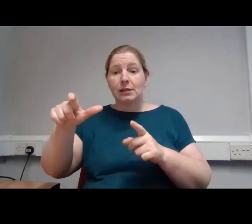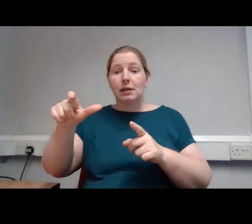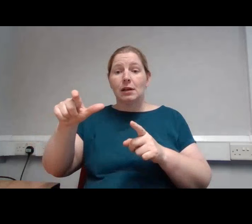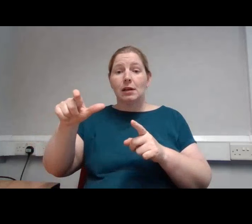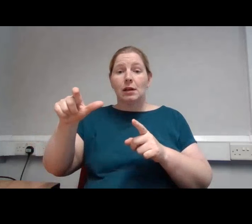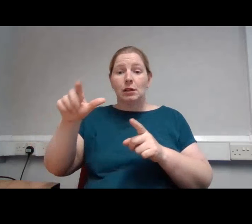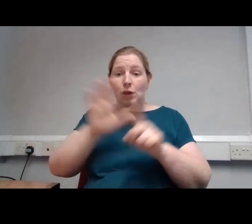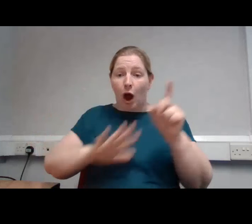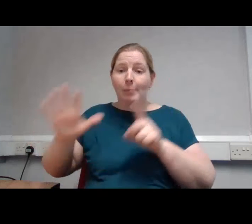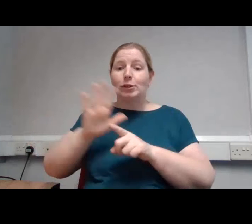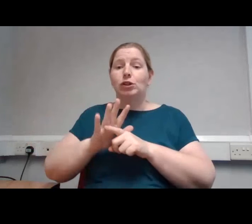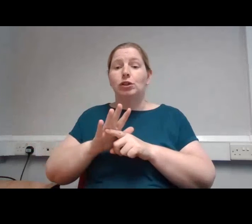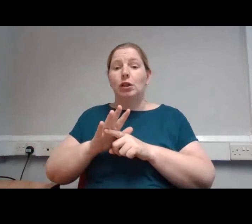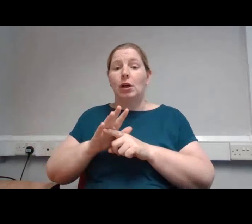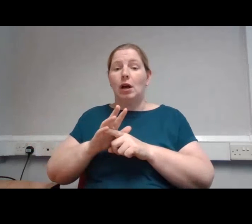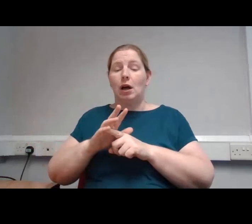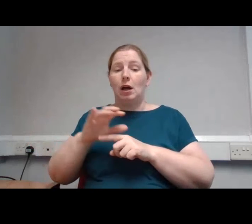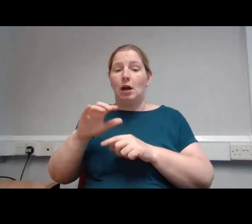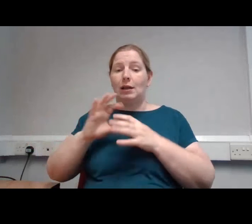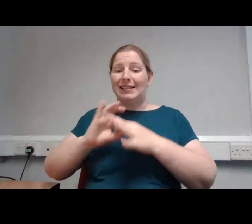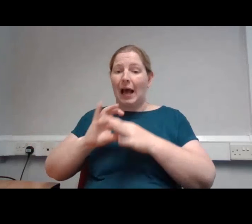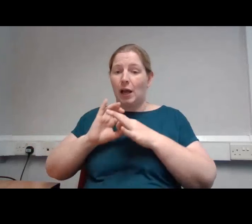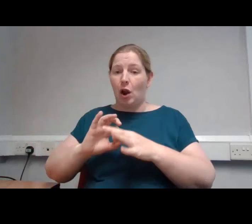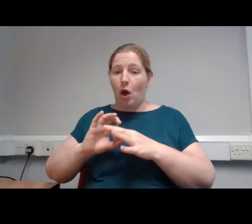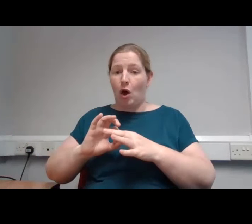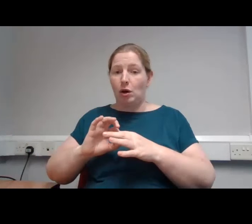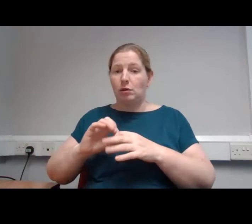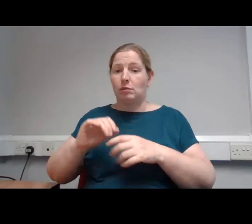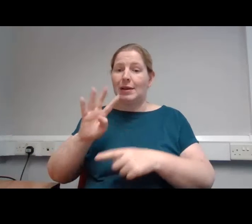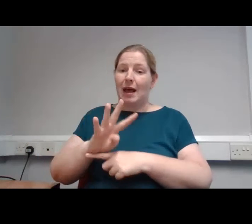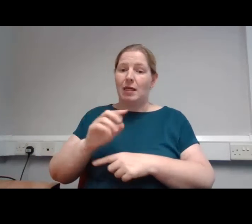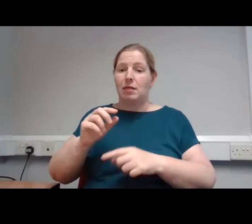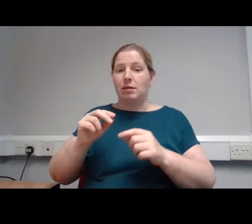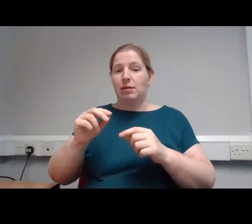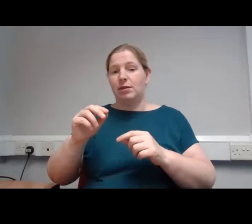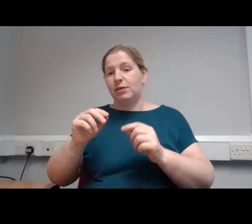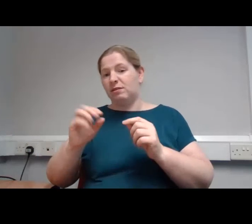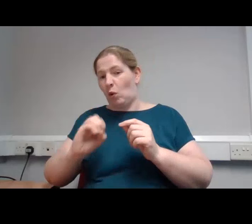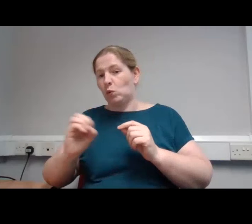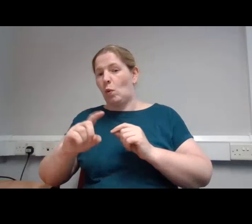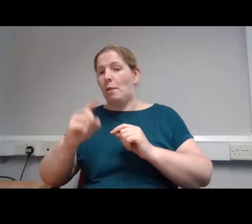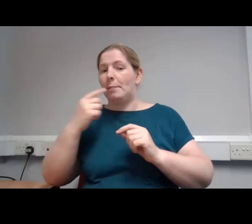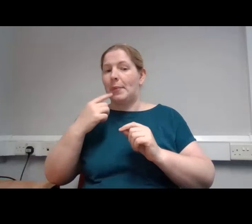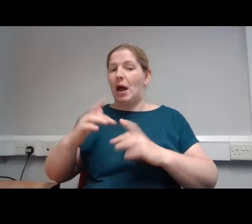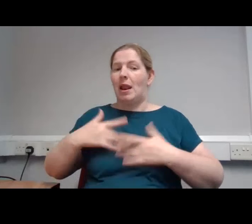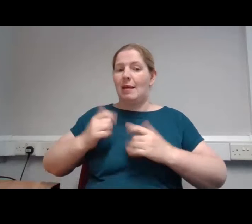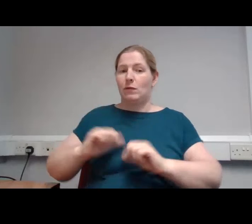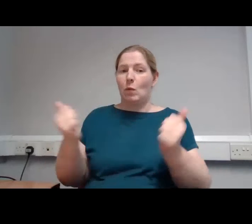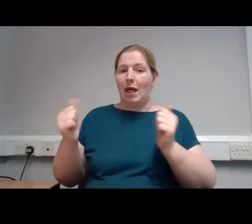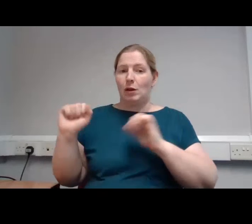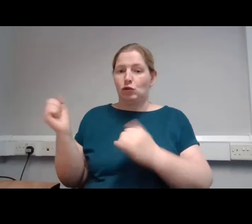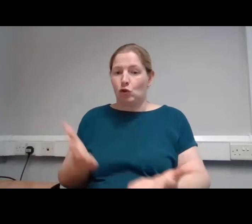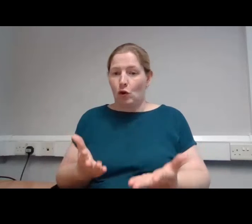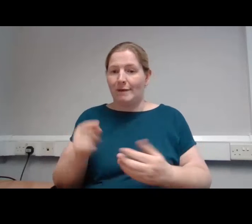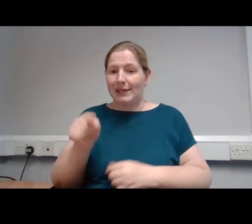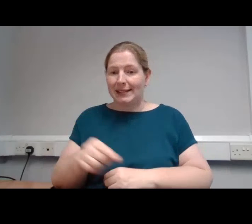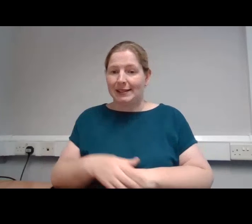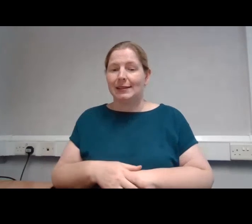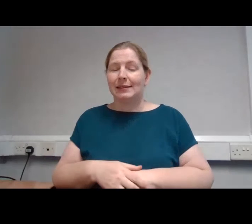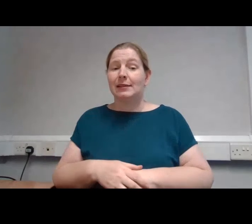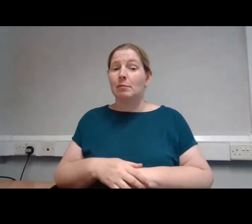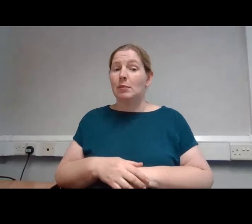9th of October, and it's called Living Well, and it's all about the Living Well Derbyshire service. But later today or